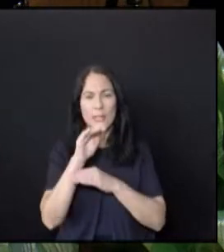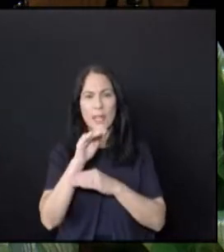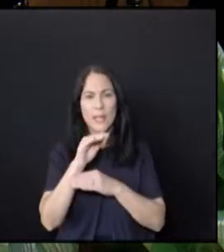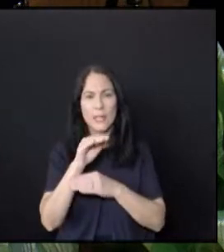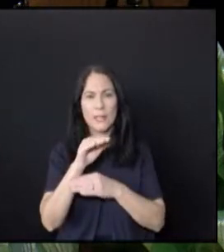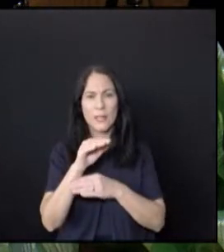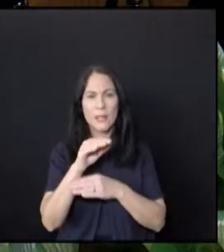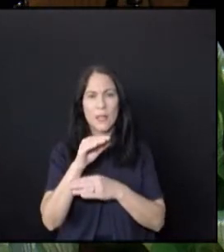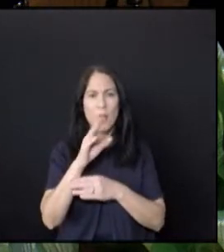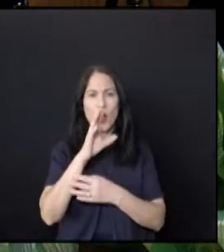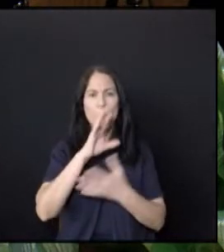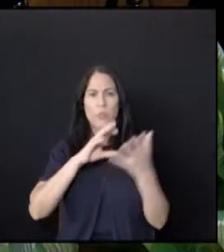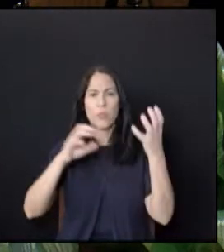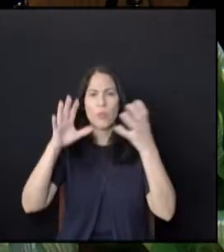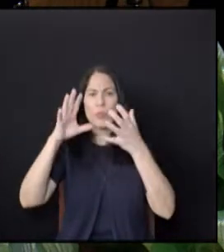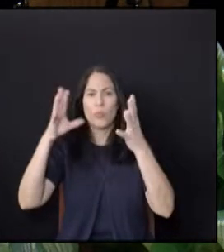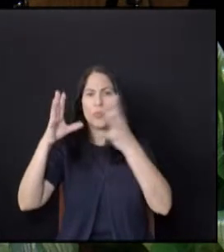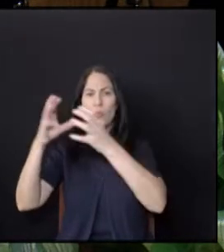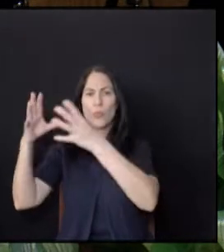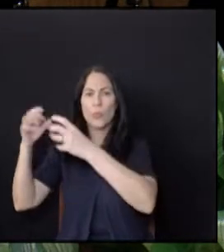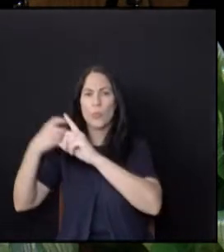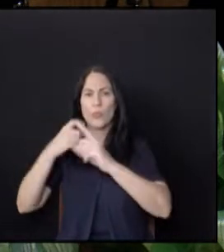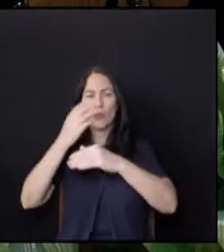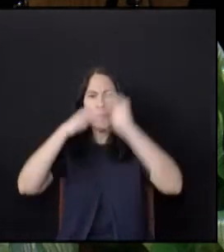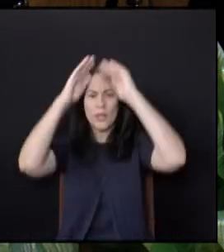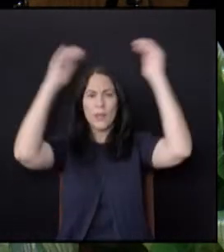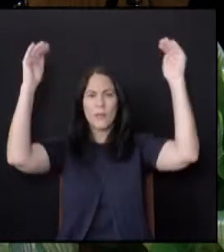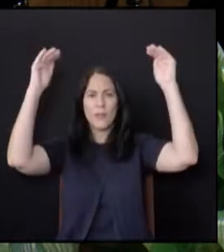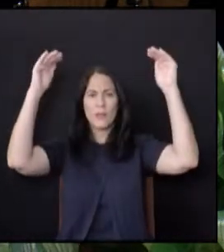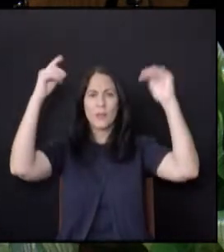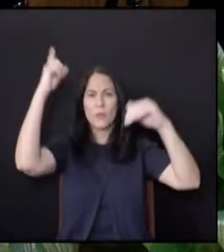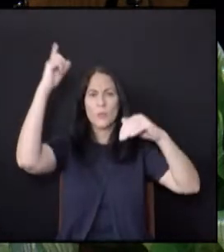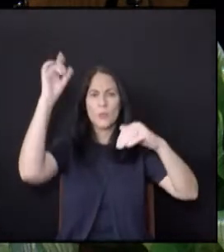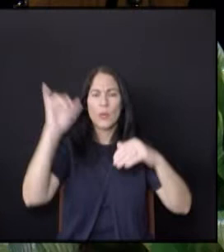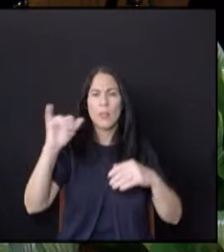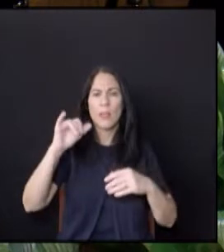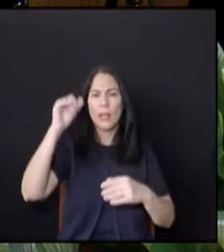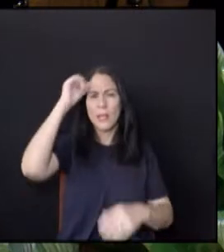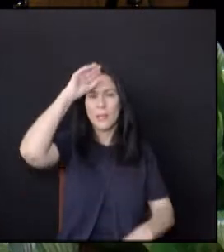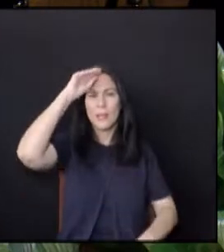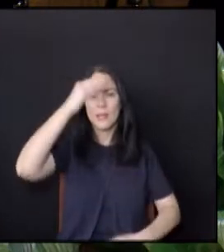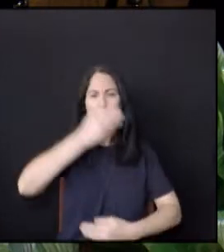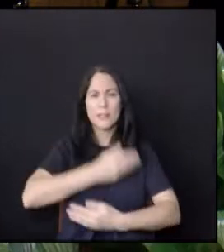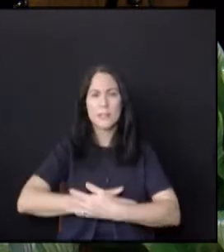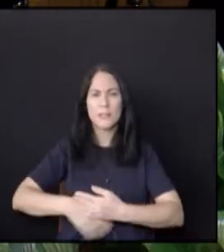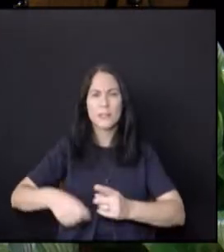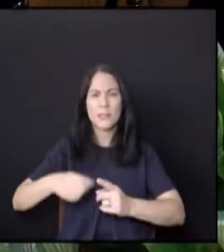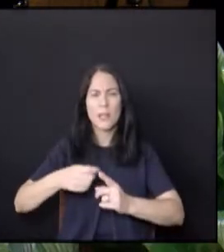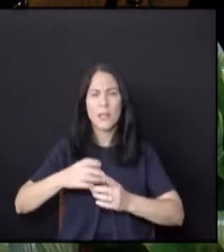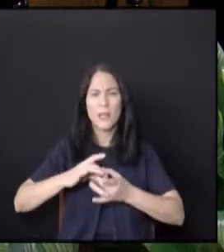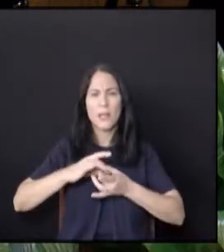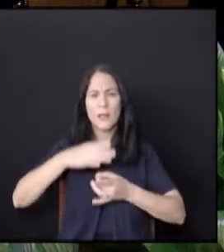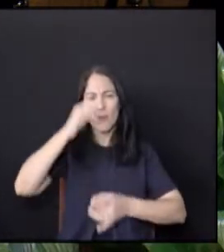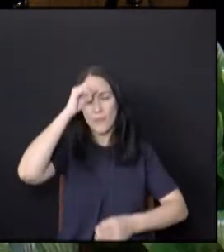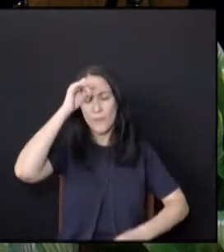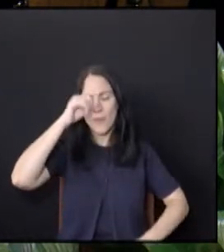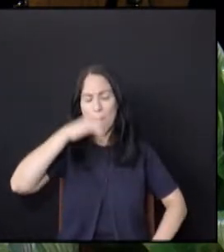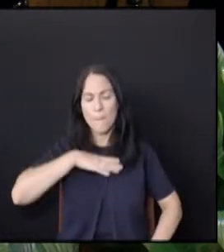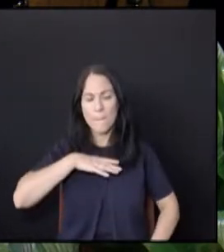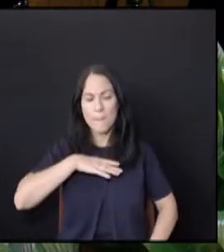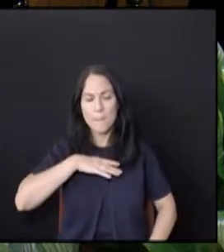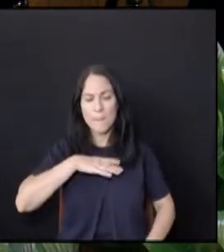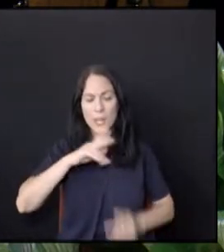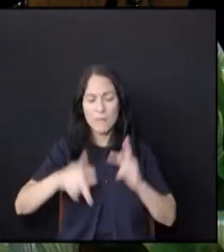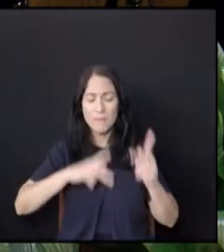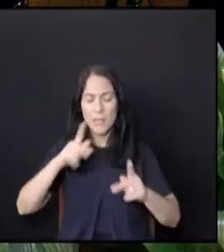with the clouds of heaven, there came one like a Son of Man. And he came to the Ancient of Days and was